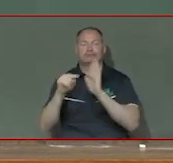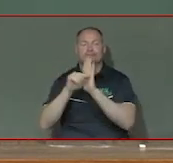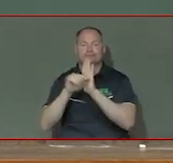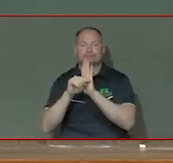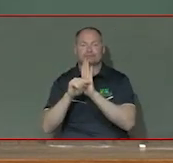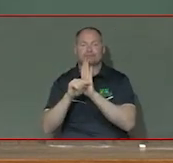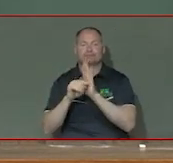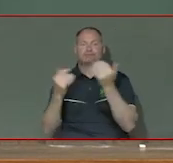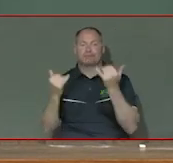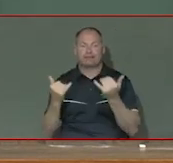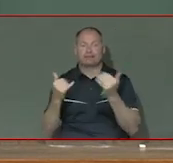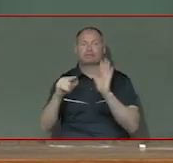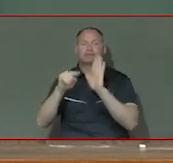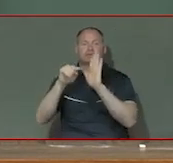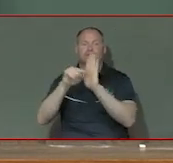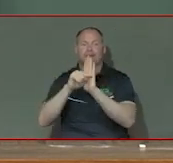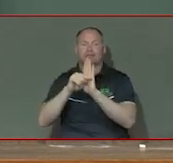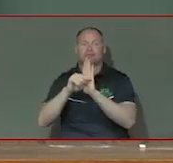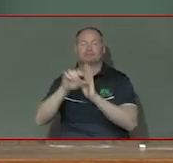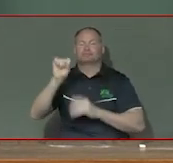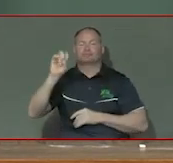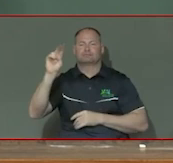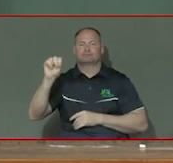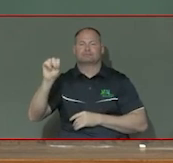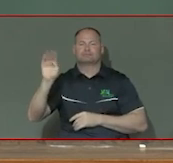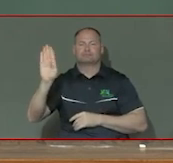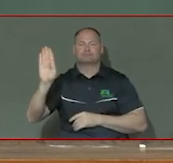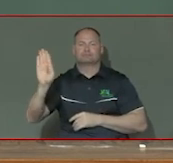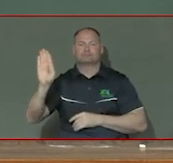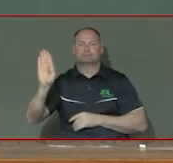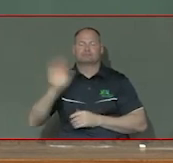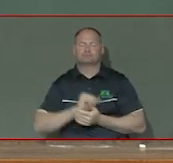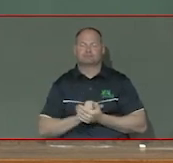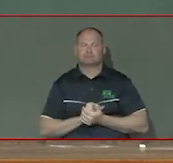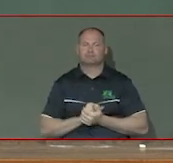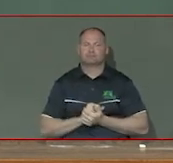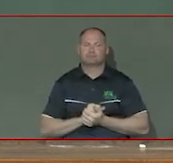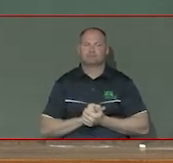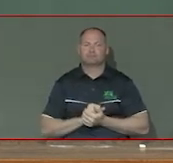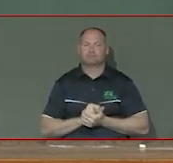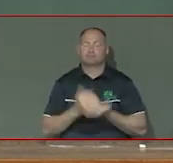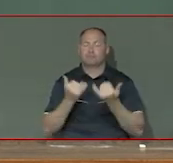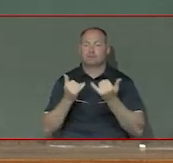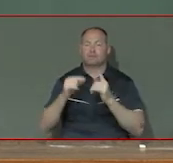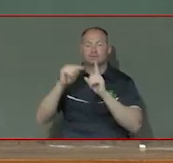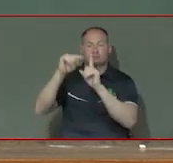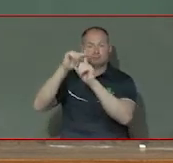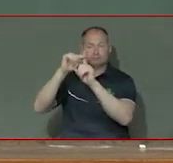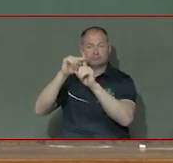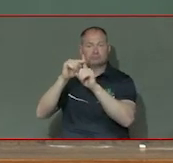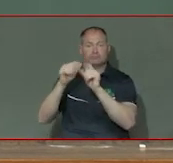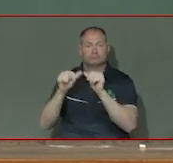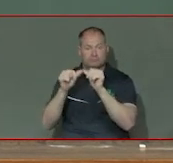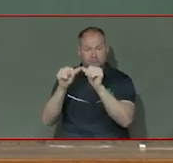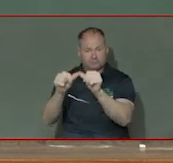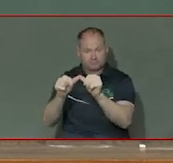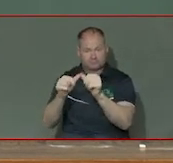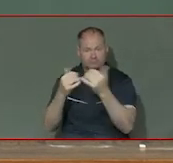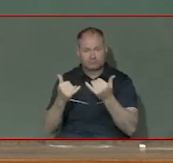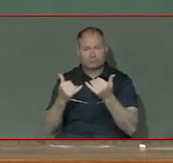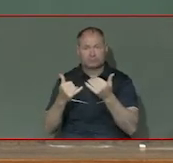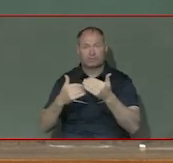it is negative the sine of beta. Now we can keep that positive sign there. Now we can take it